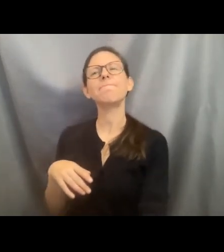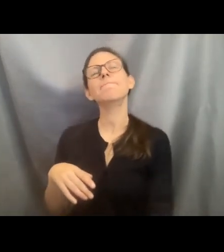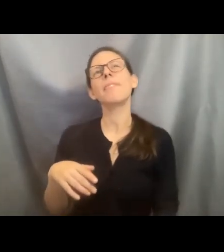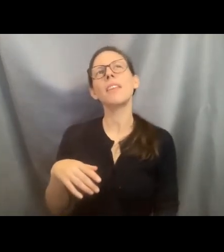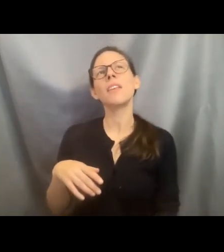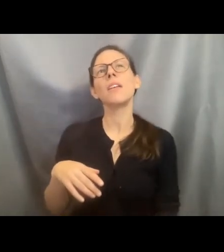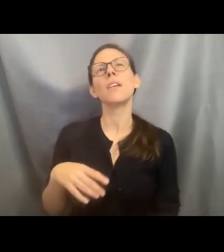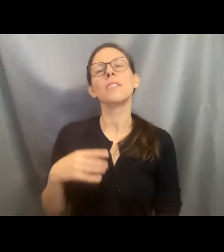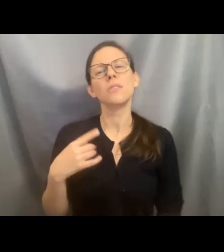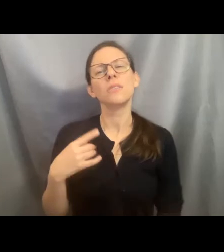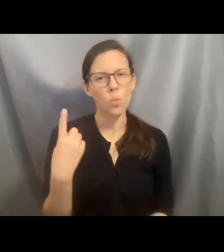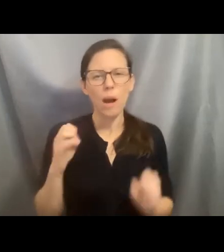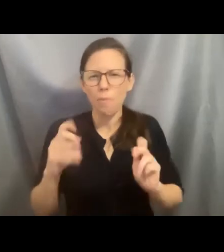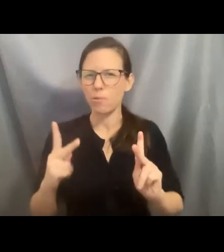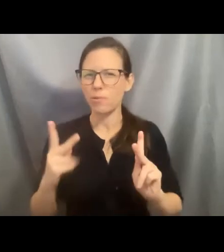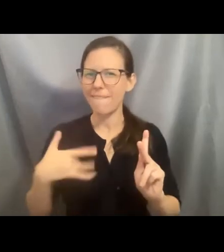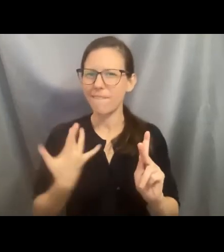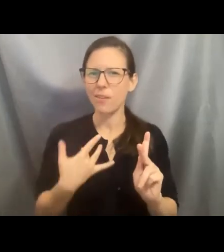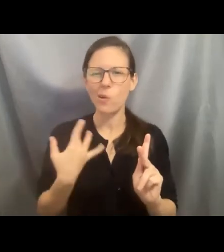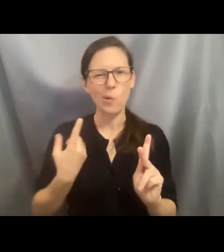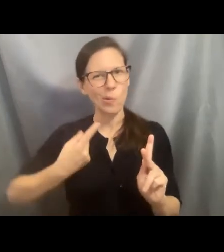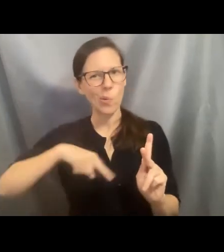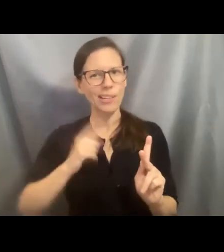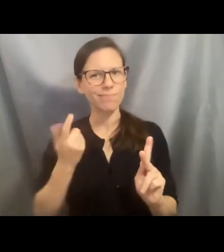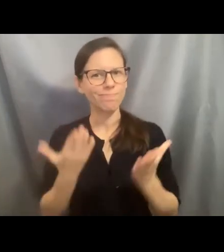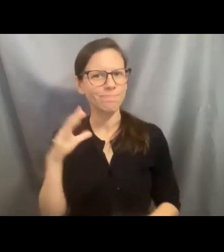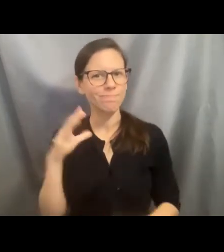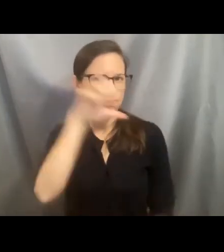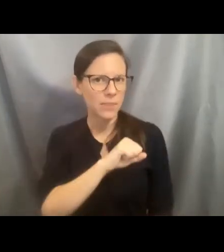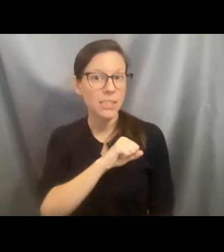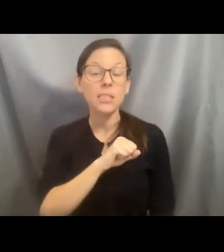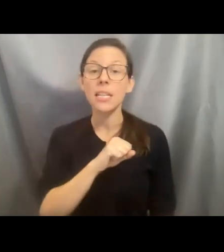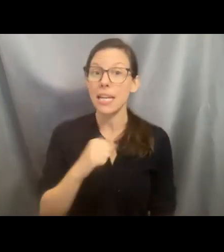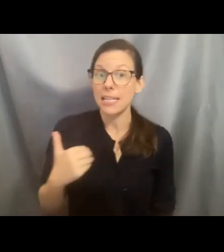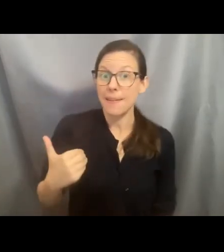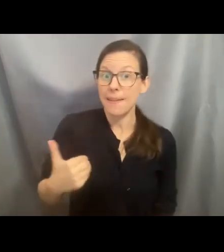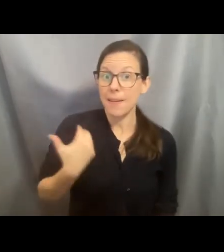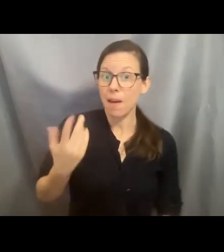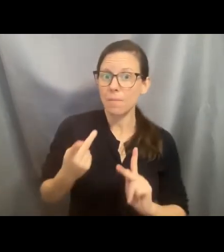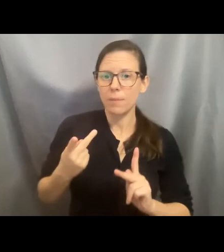energizing young people, and particularly Gen Zers,